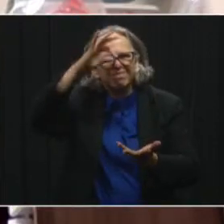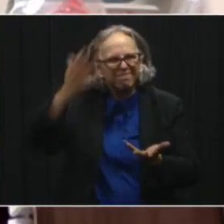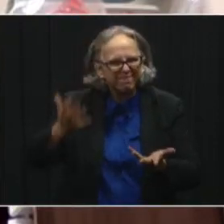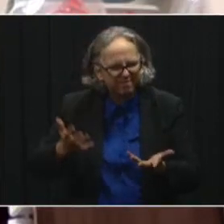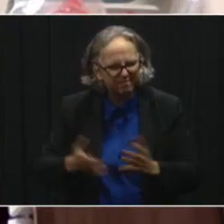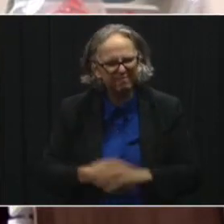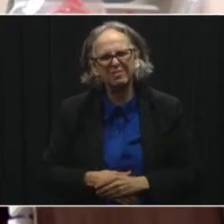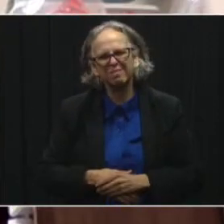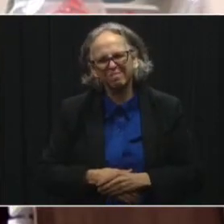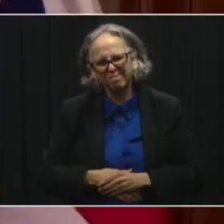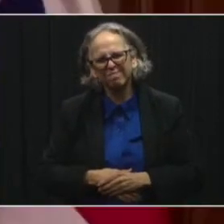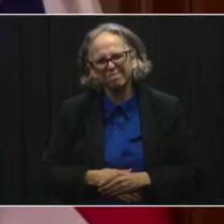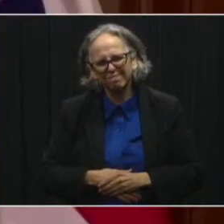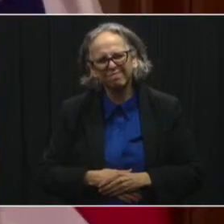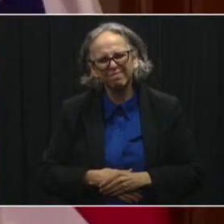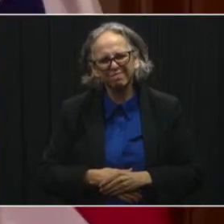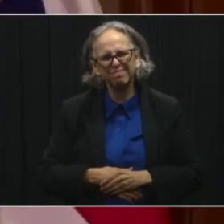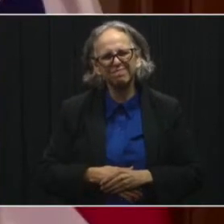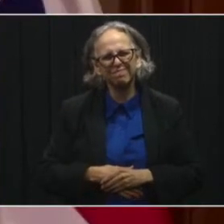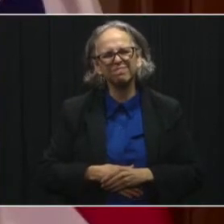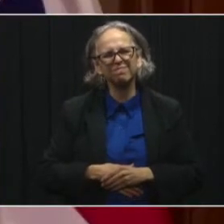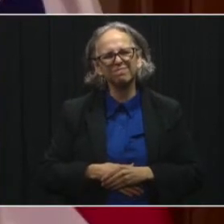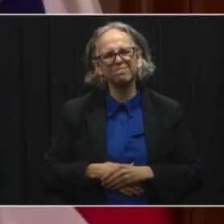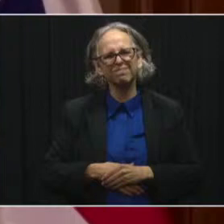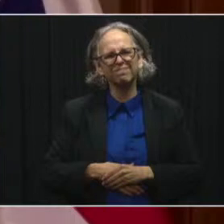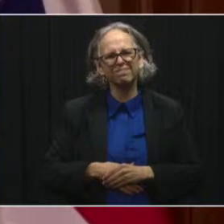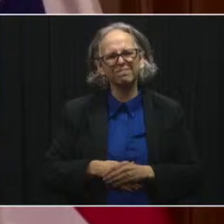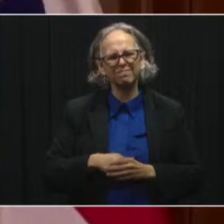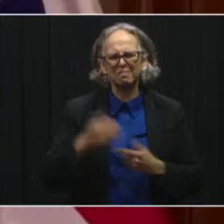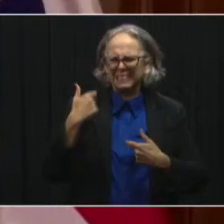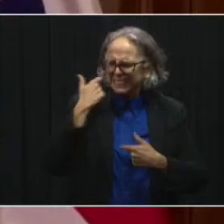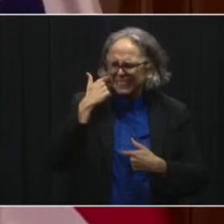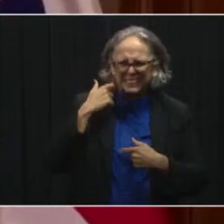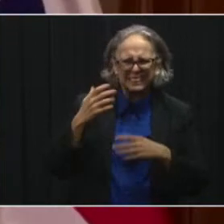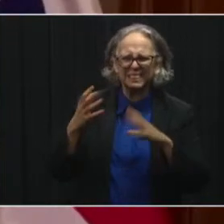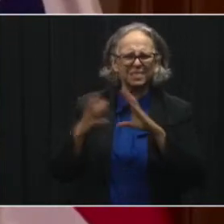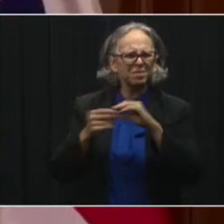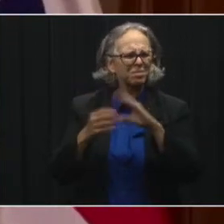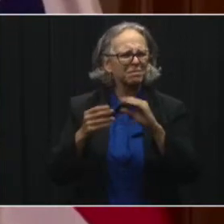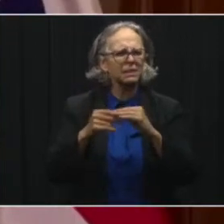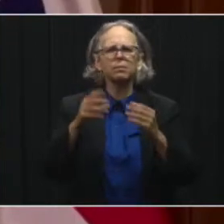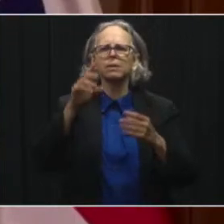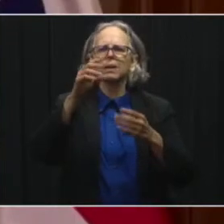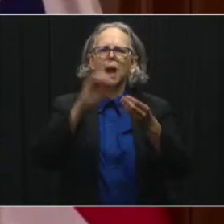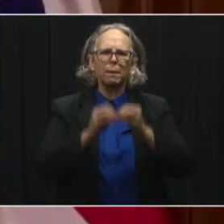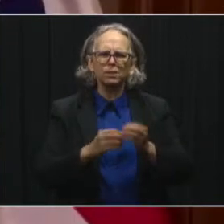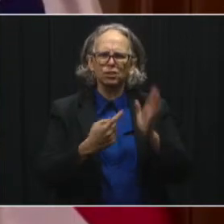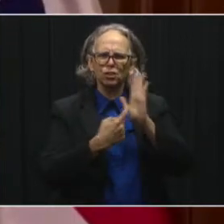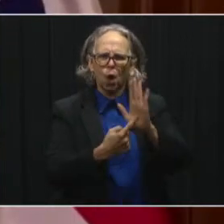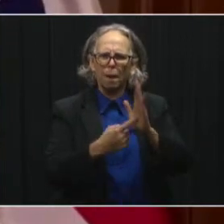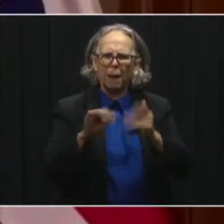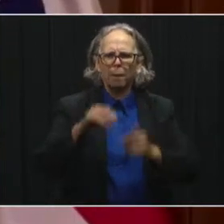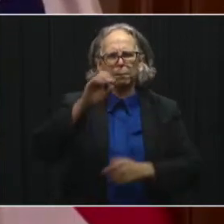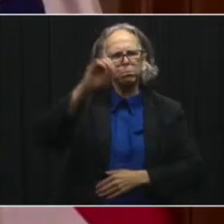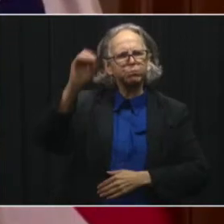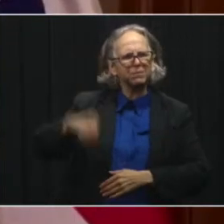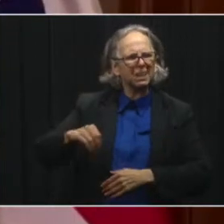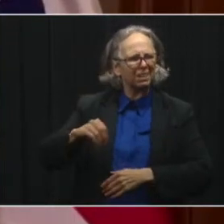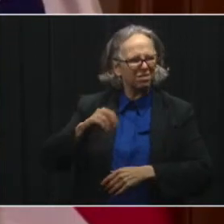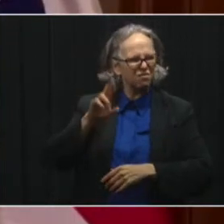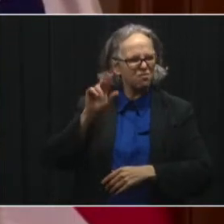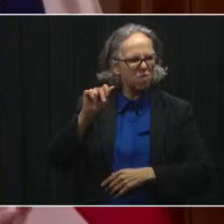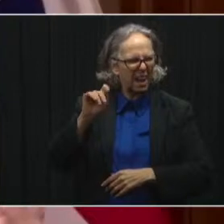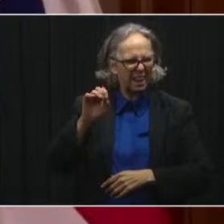earlier on the show about the data about the vaccination rate. And of course, the vaccination rate for